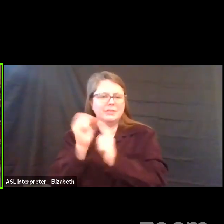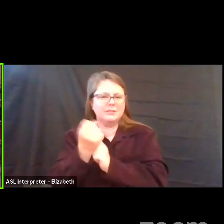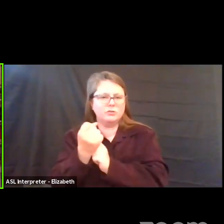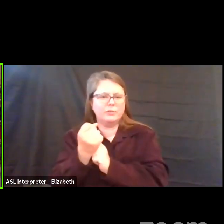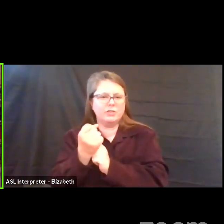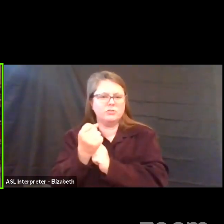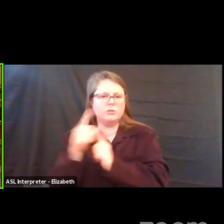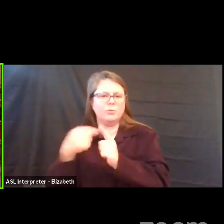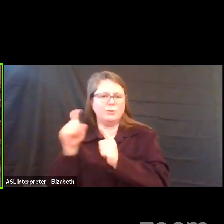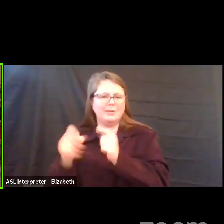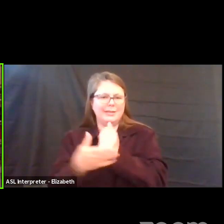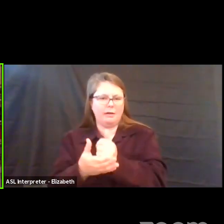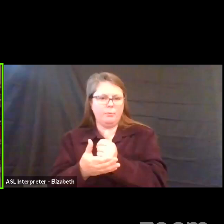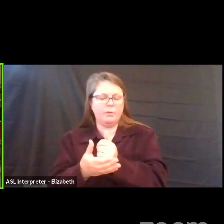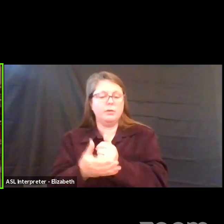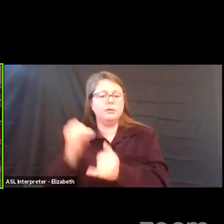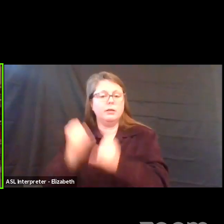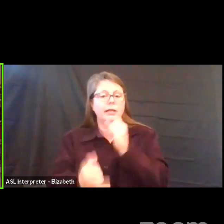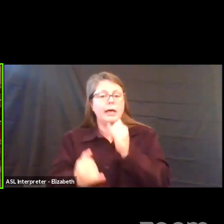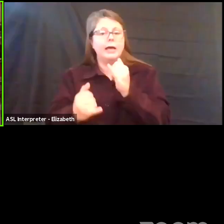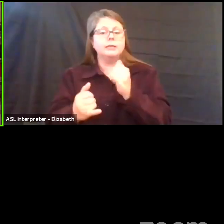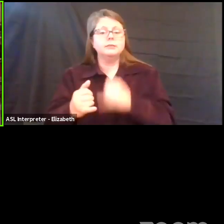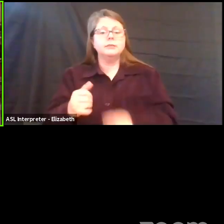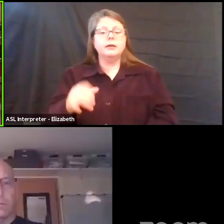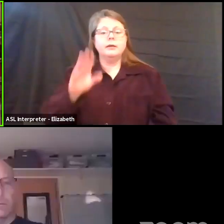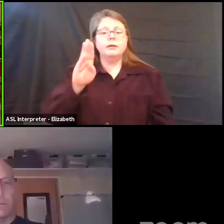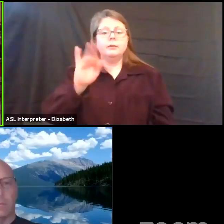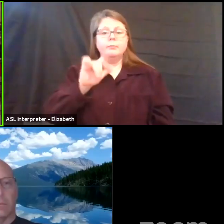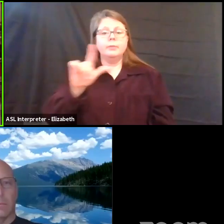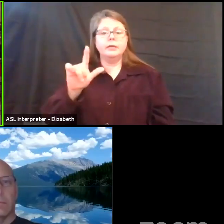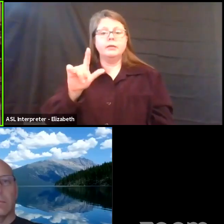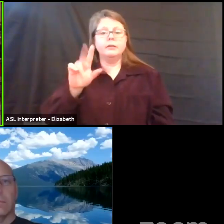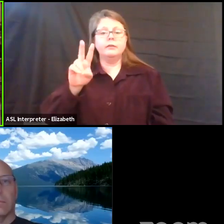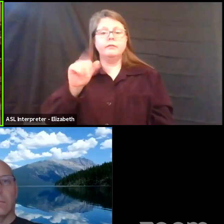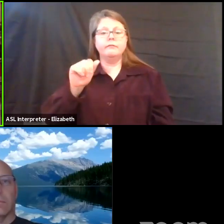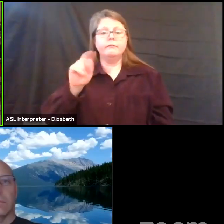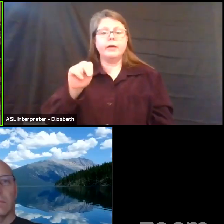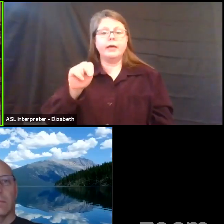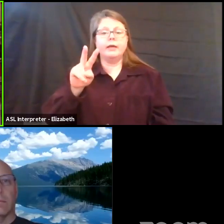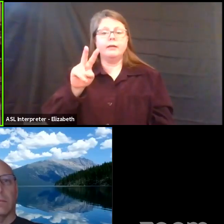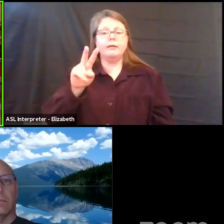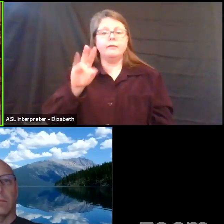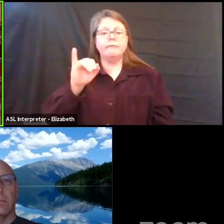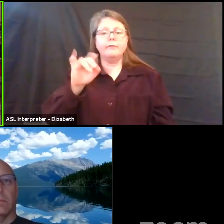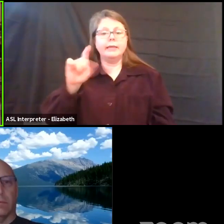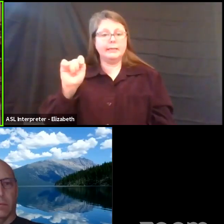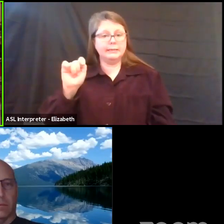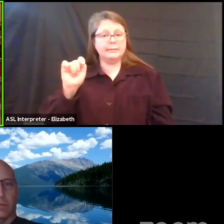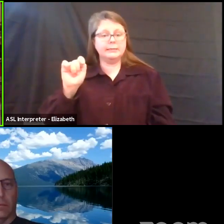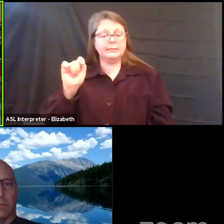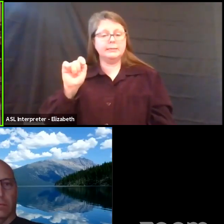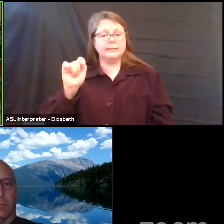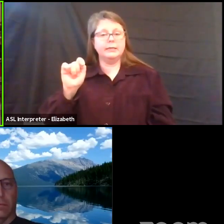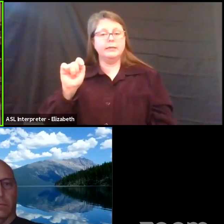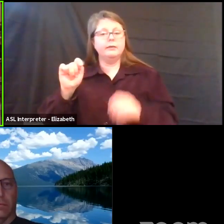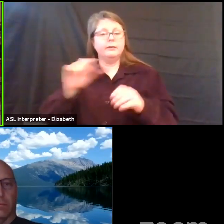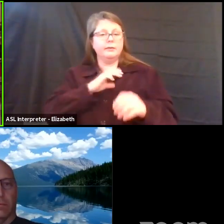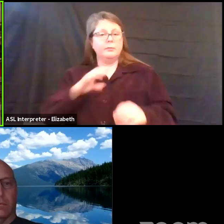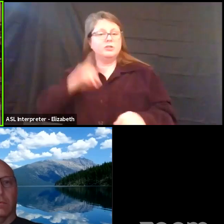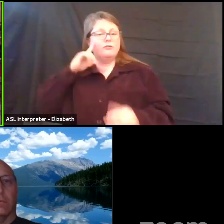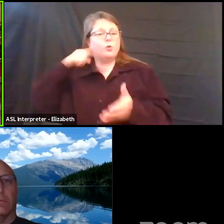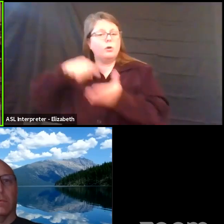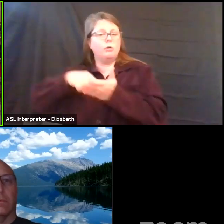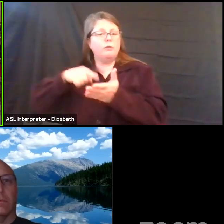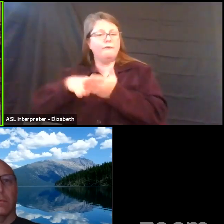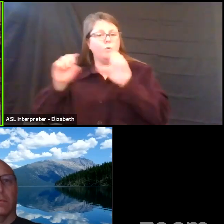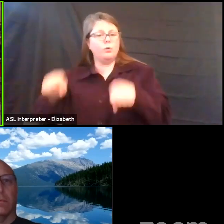we are going to call on Bill Van Vliet. He is with the Network for Affordable Housing. Bill has been involved with manufactured